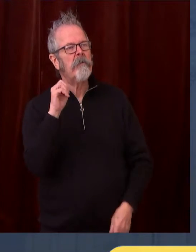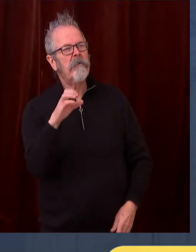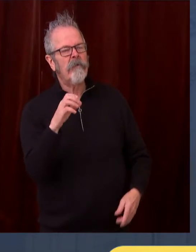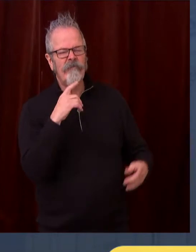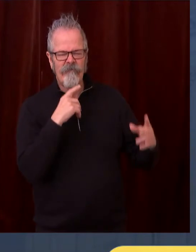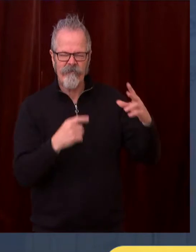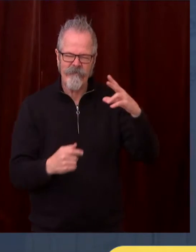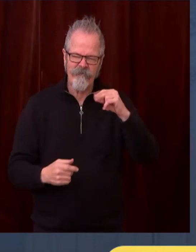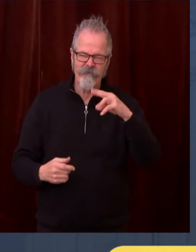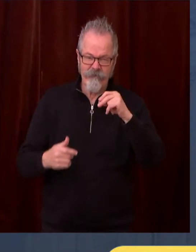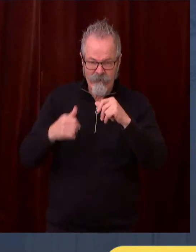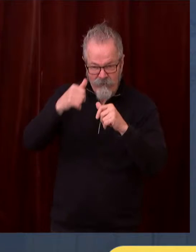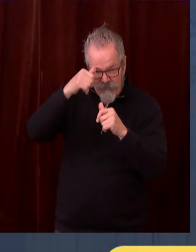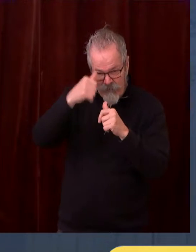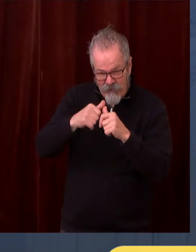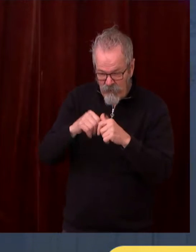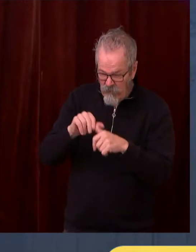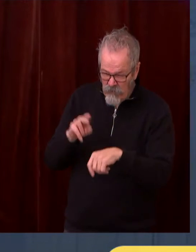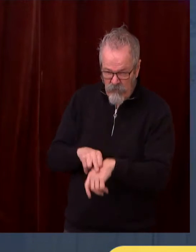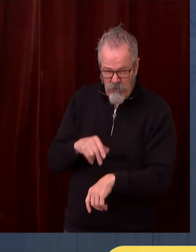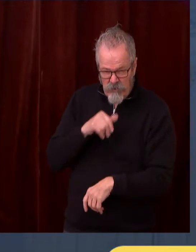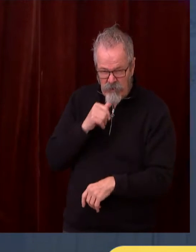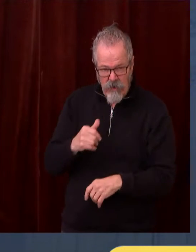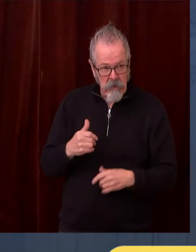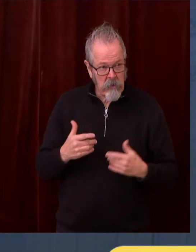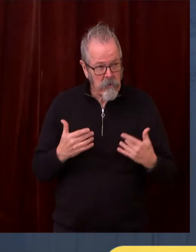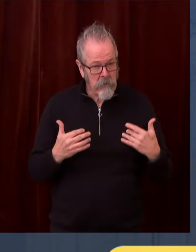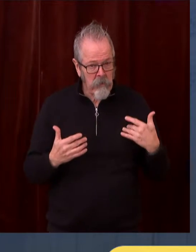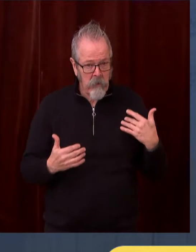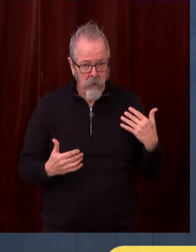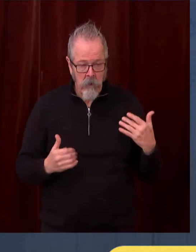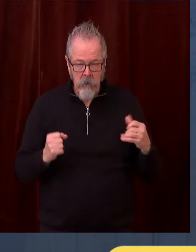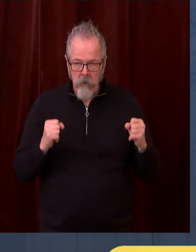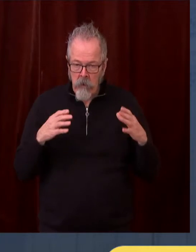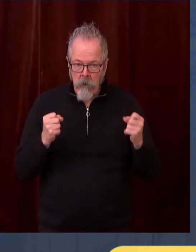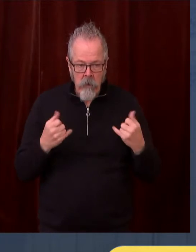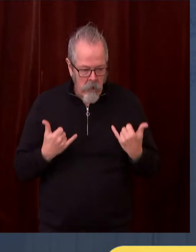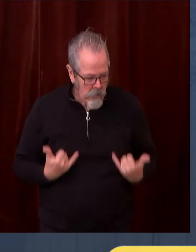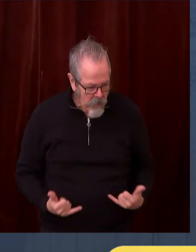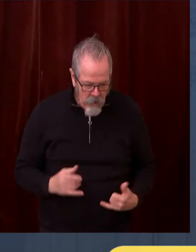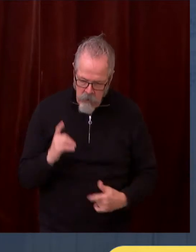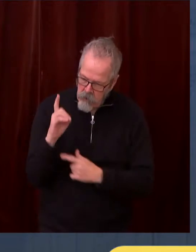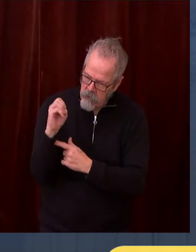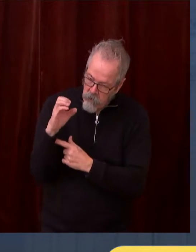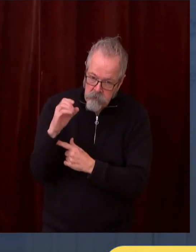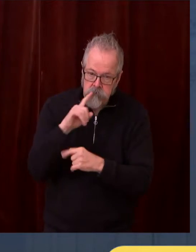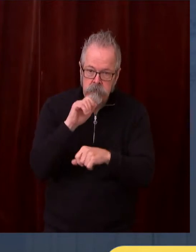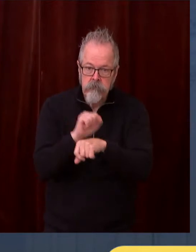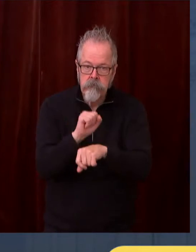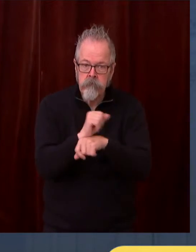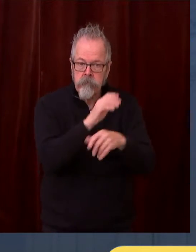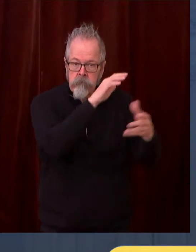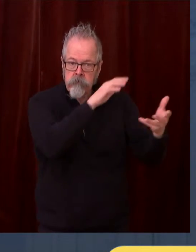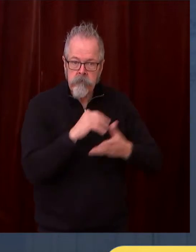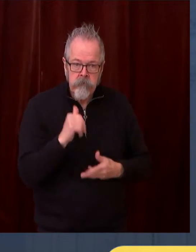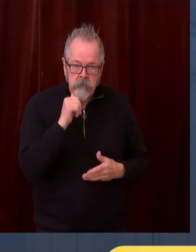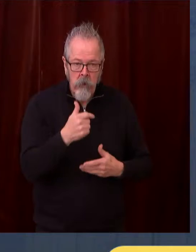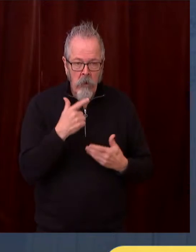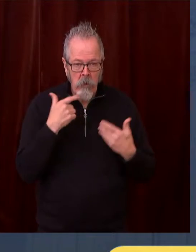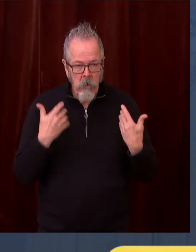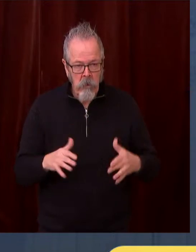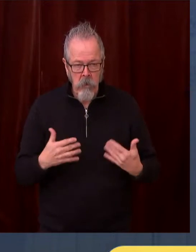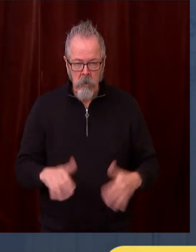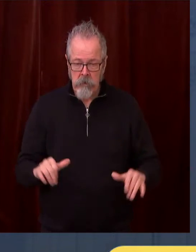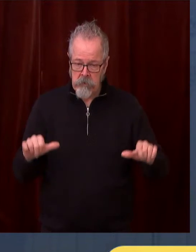achievement, and it is a gift. It is a gift of intellectual capability, entrepreneurial zeal, a lot of hard work, a decision by the